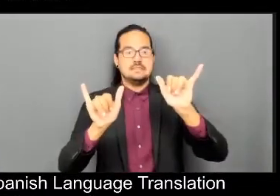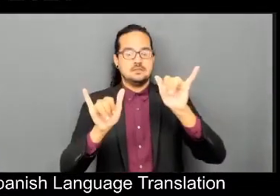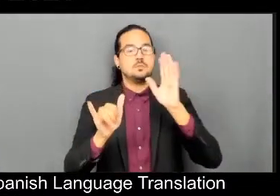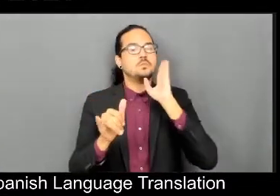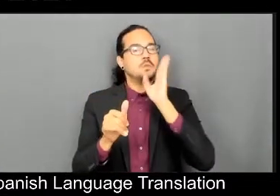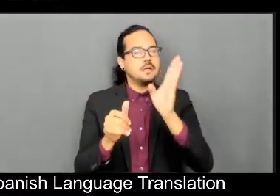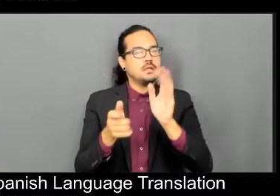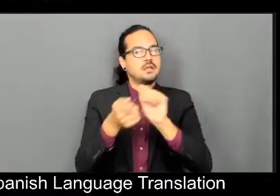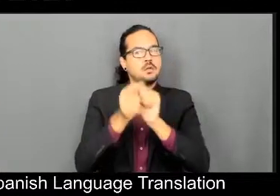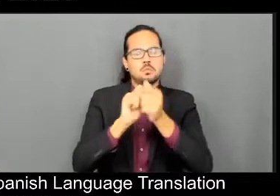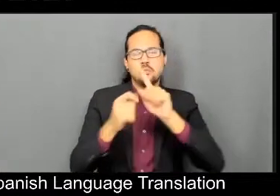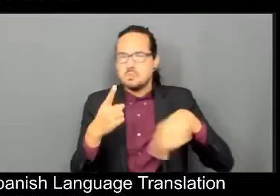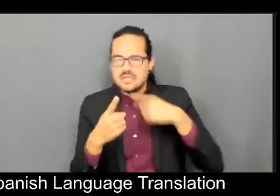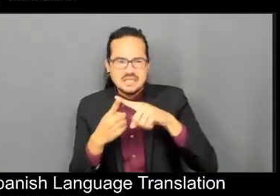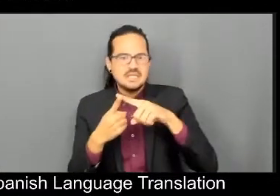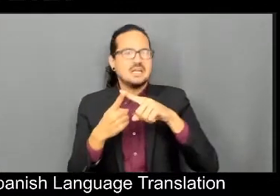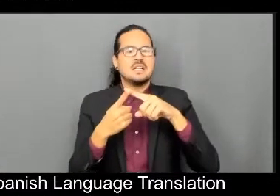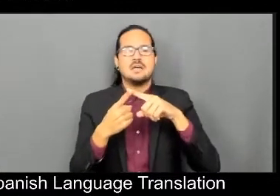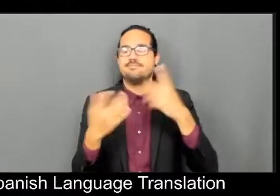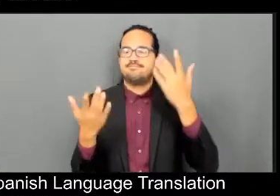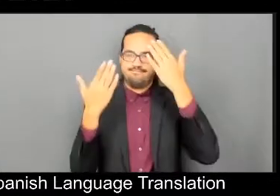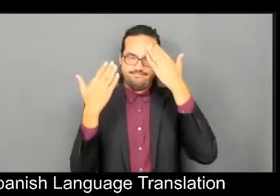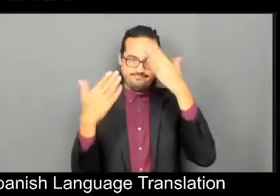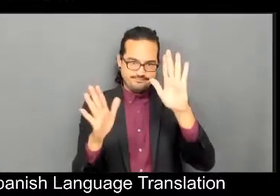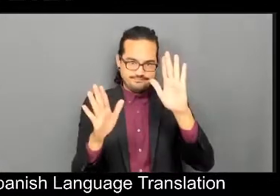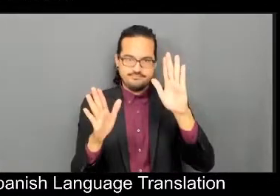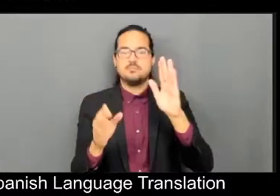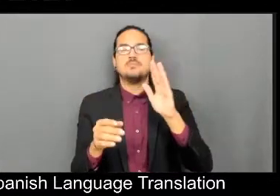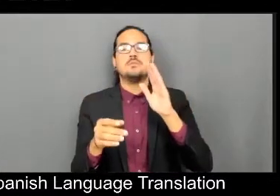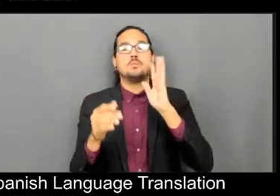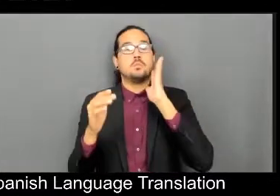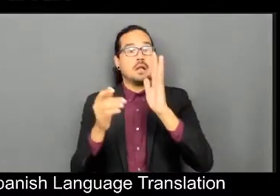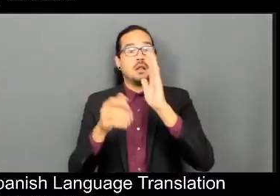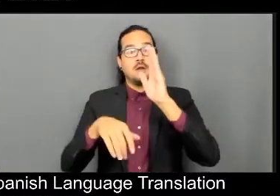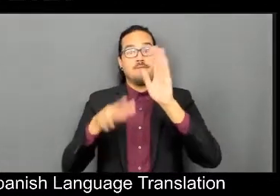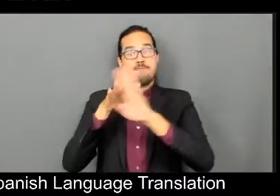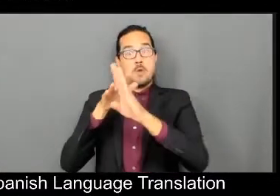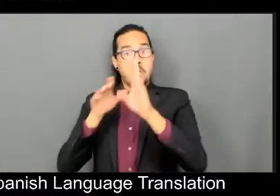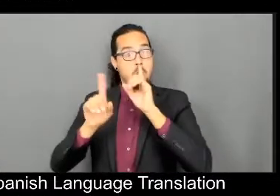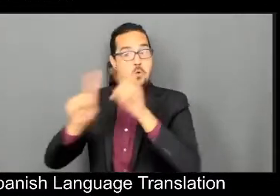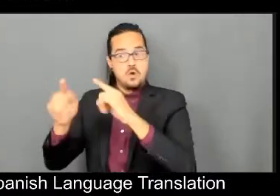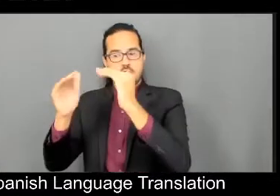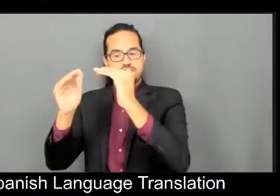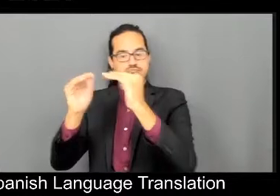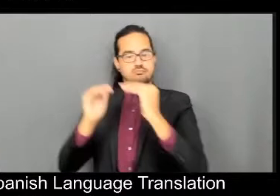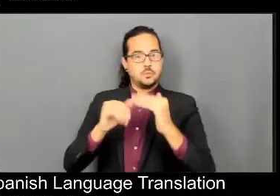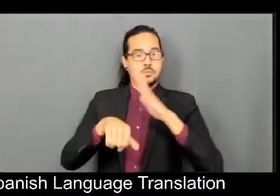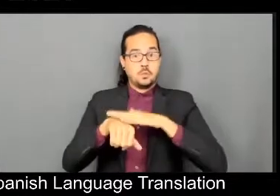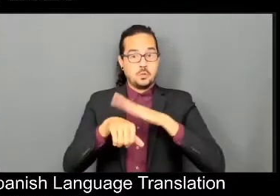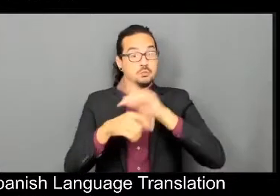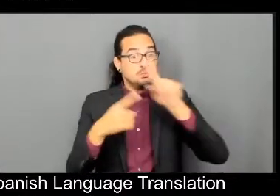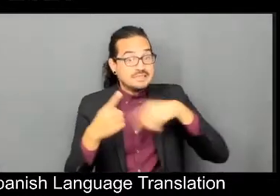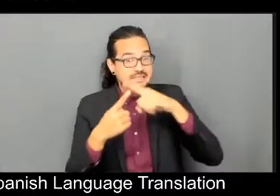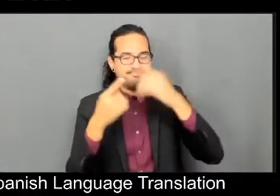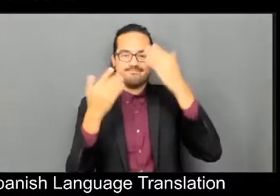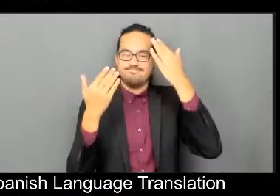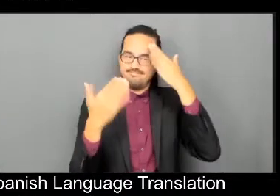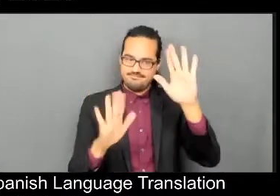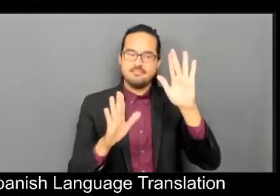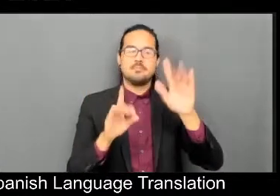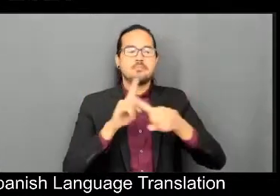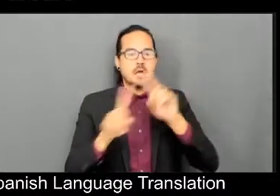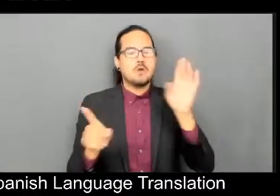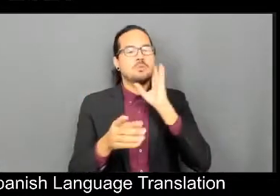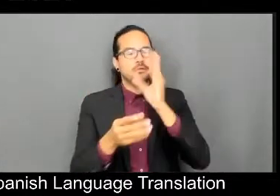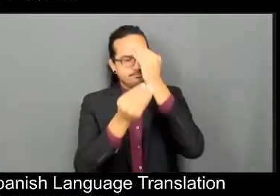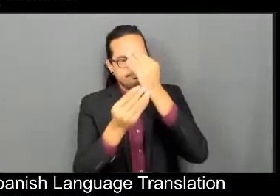those discussions are taking place today, and we hope to have an update for you in the coming days. Today, tomorrow, we're not sure when,